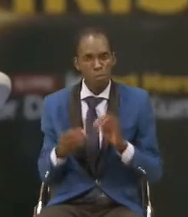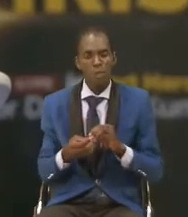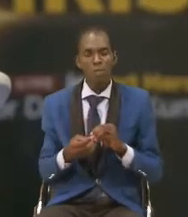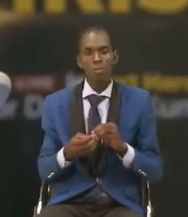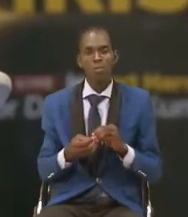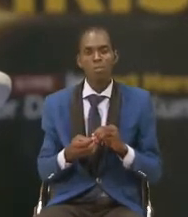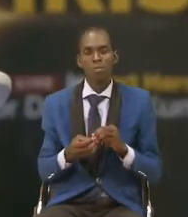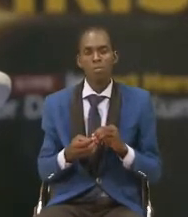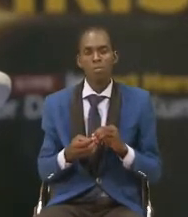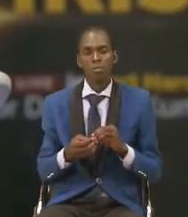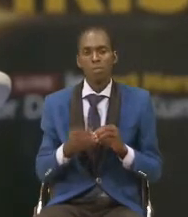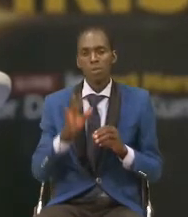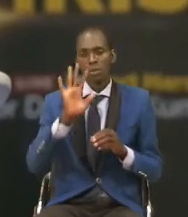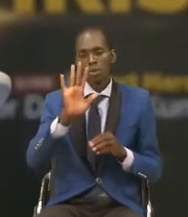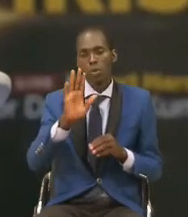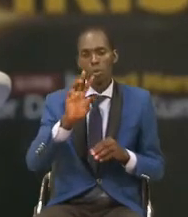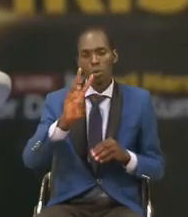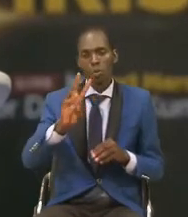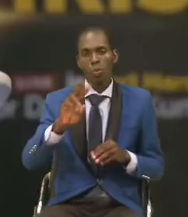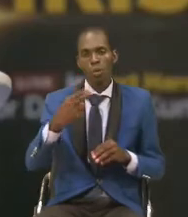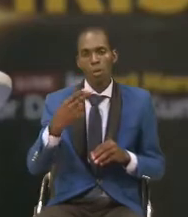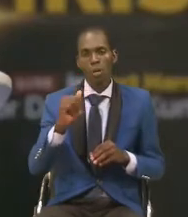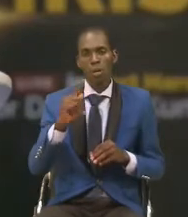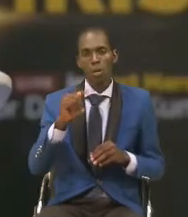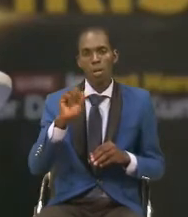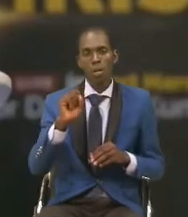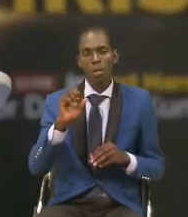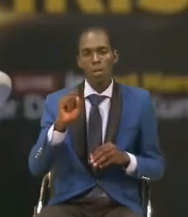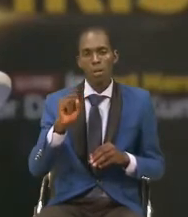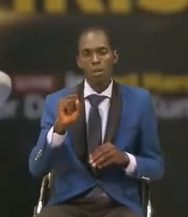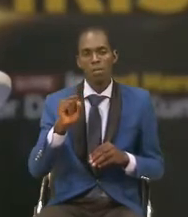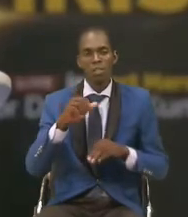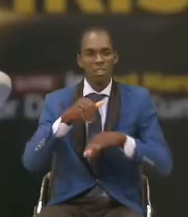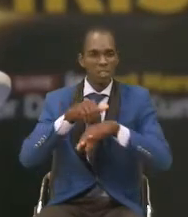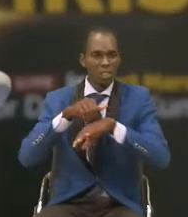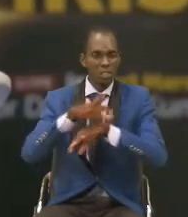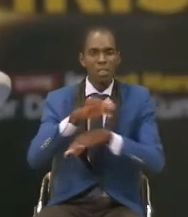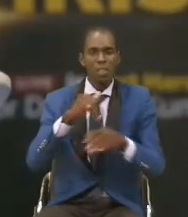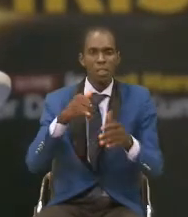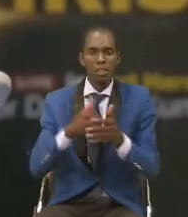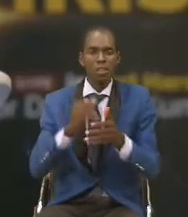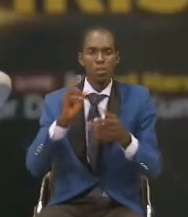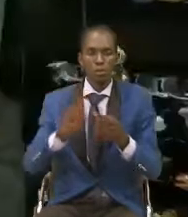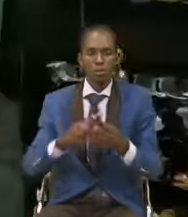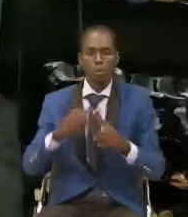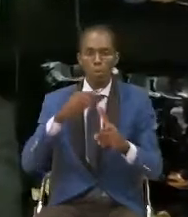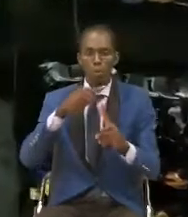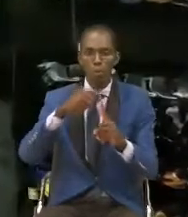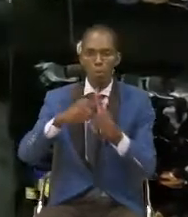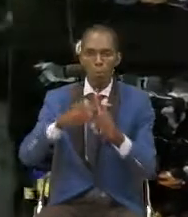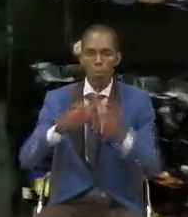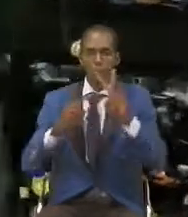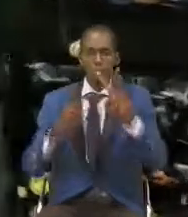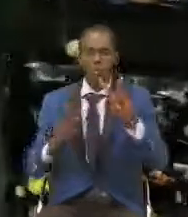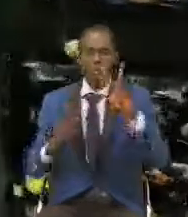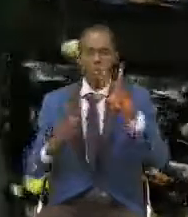email address via SMS or WhatsApp to